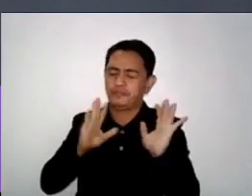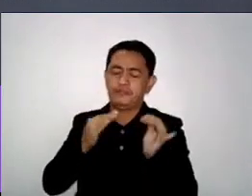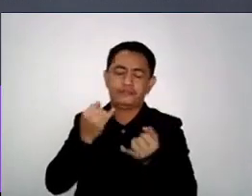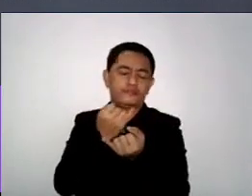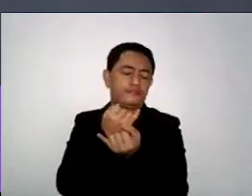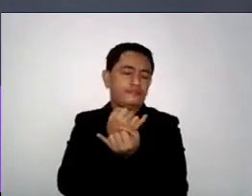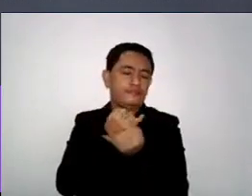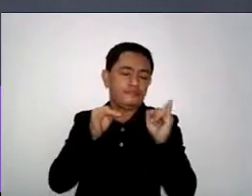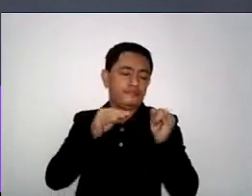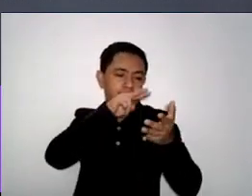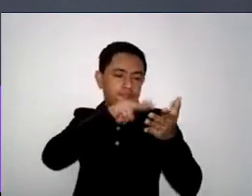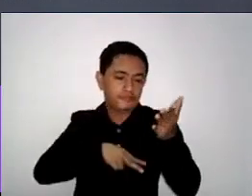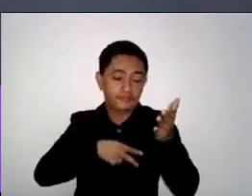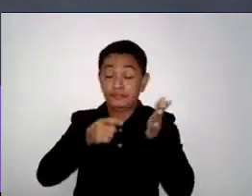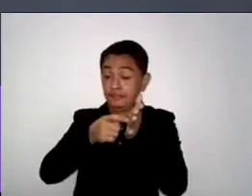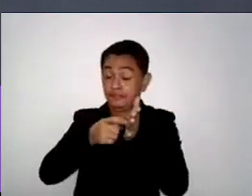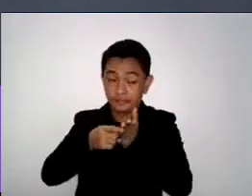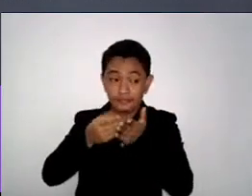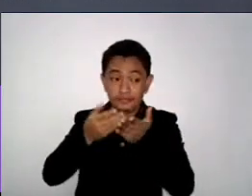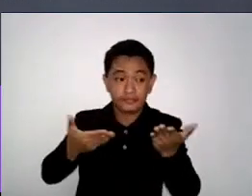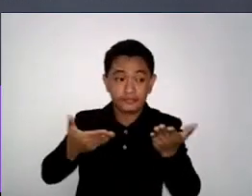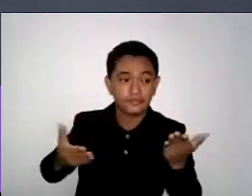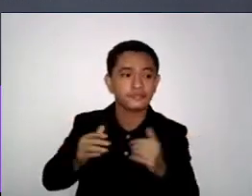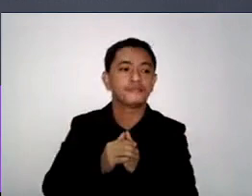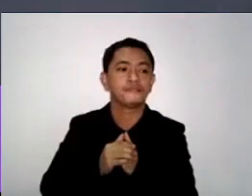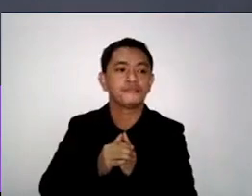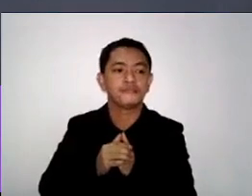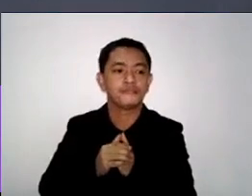required materials in class.